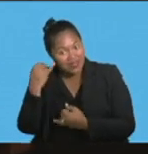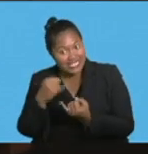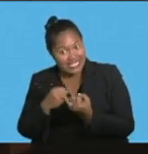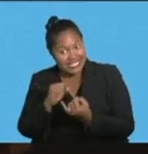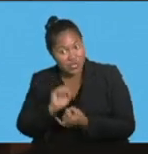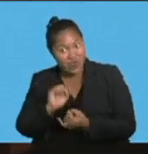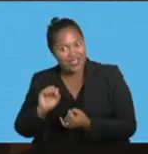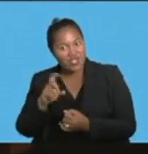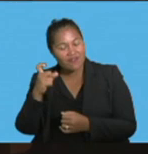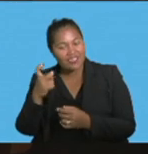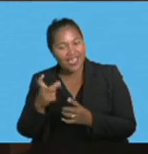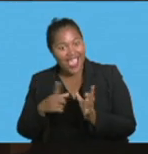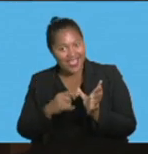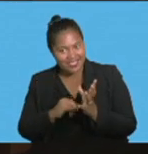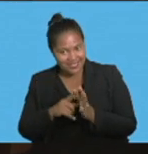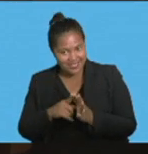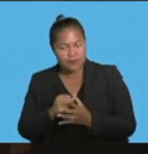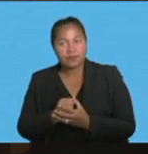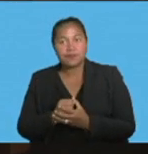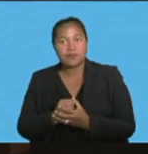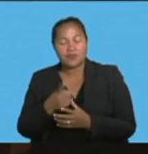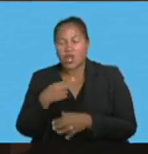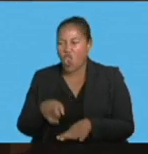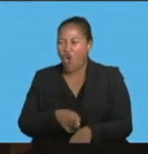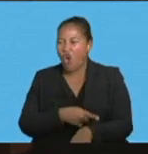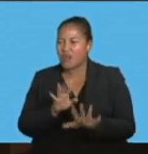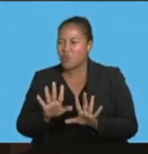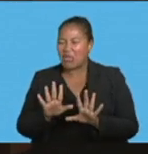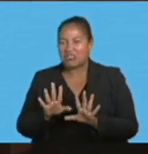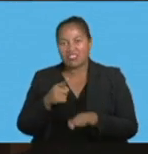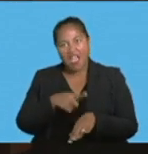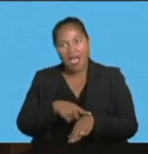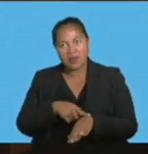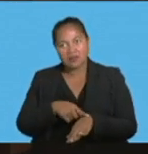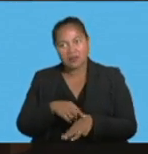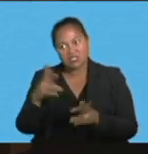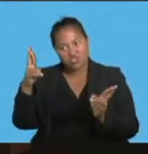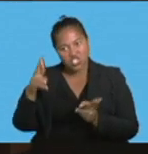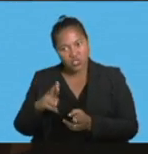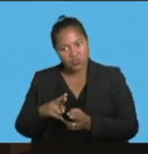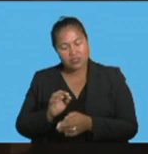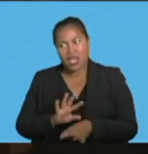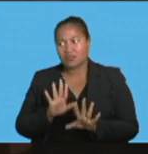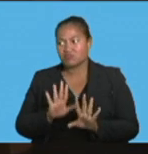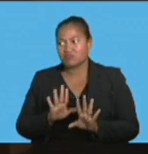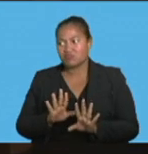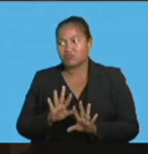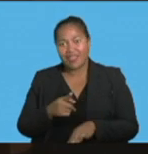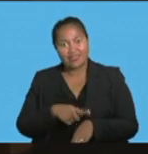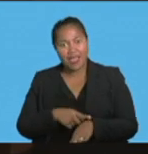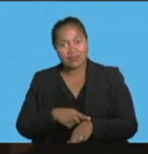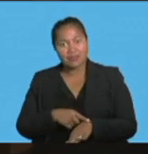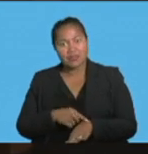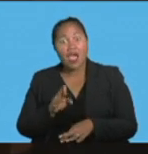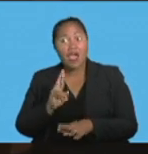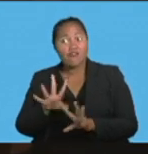to address the long waiting times for patients in emergency, although delays would be expected if patients